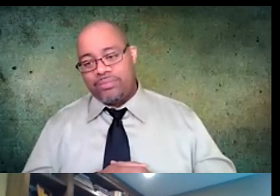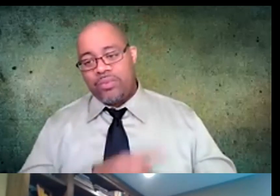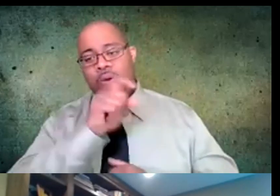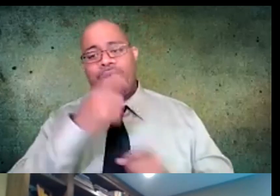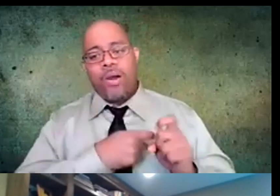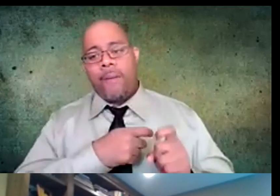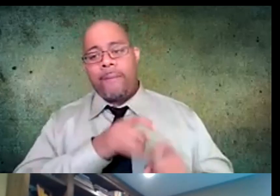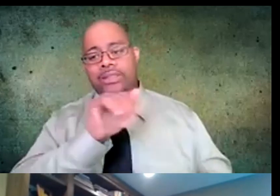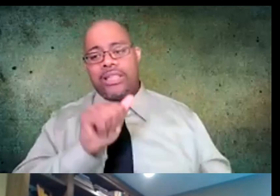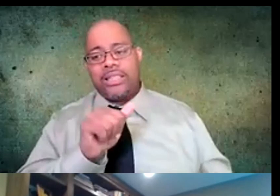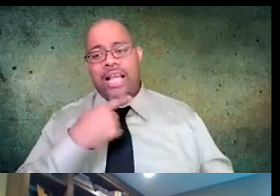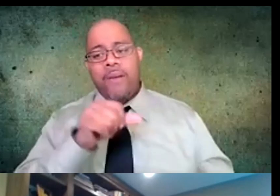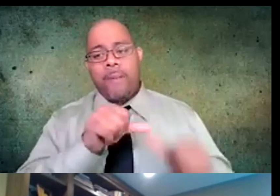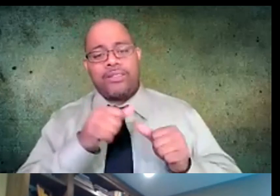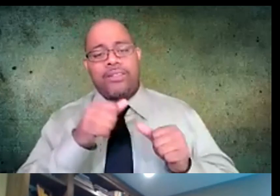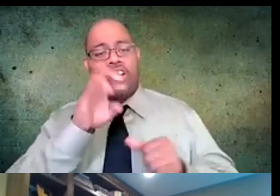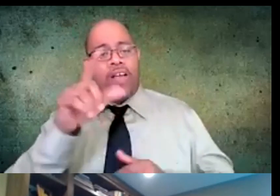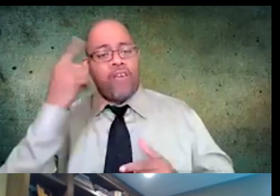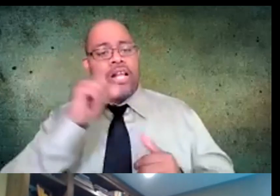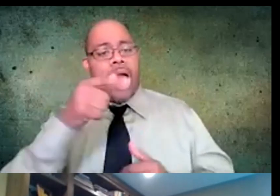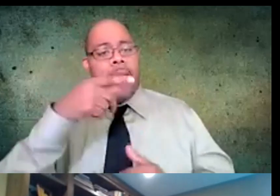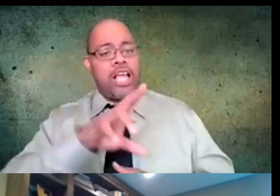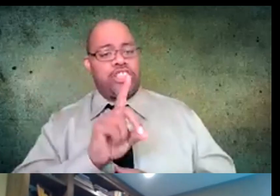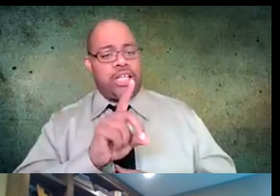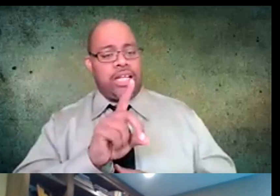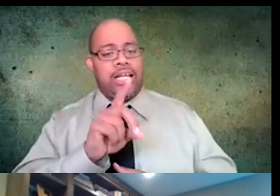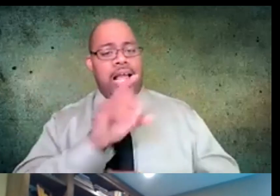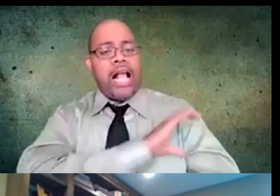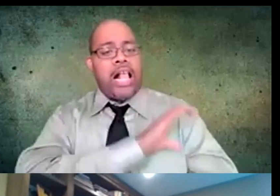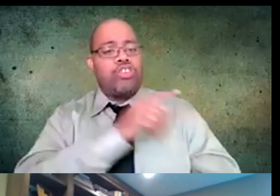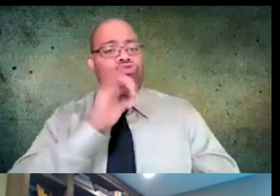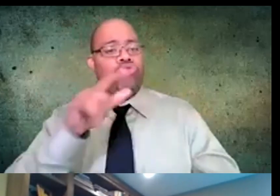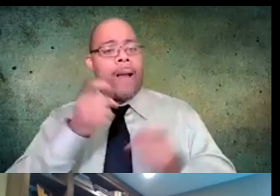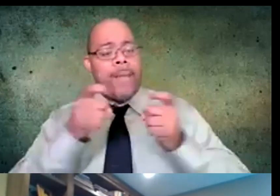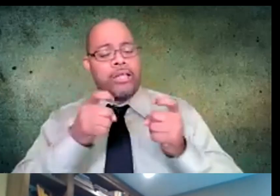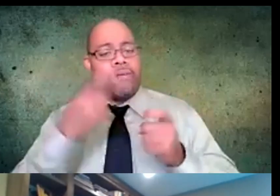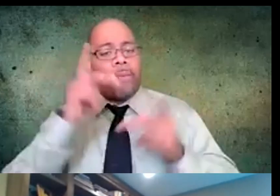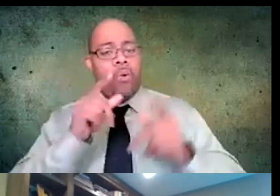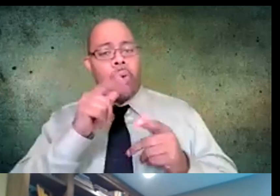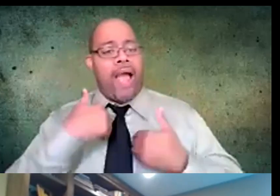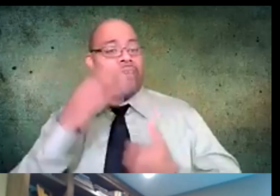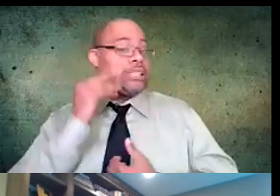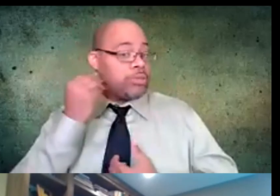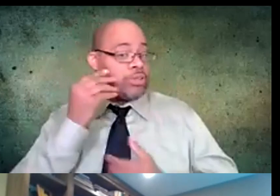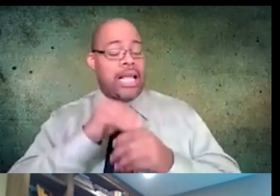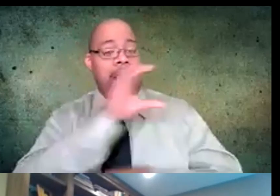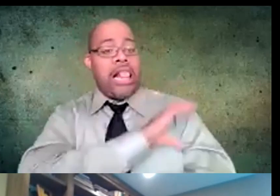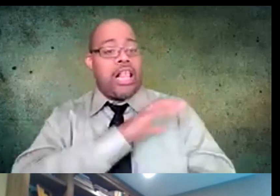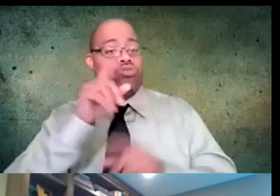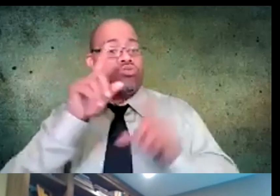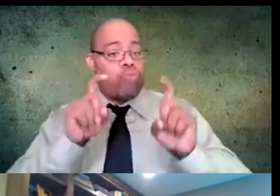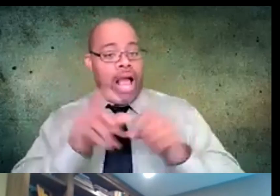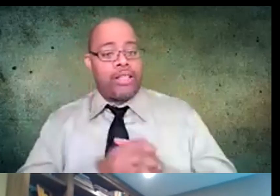and it says, are there spaces at Cerevel for non-PhD clinical trial project management for those with experience in clinical trials? So